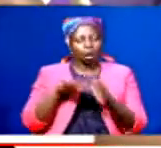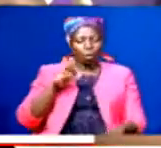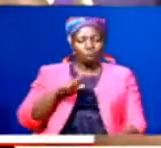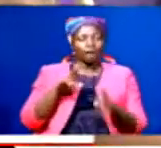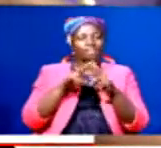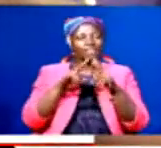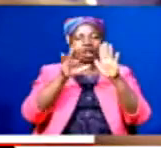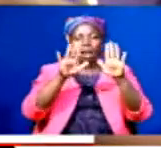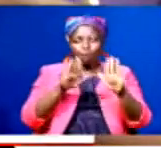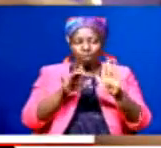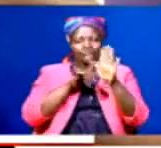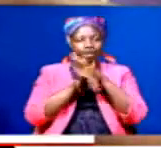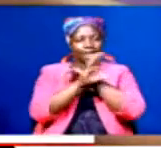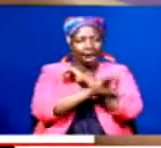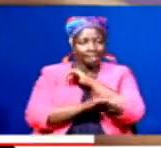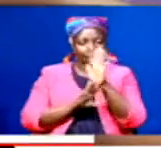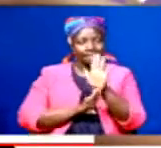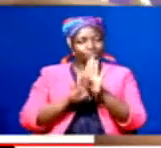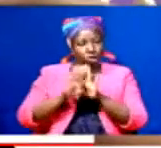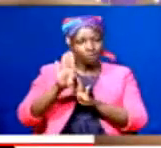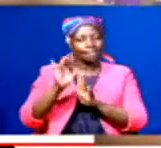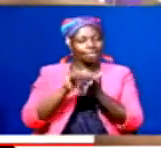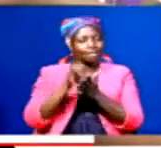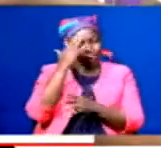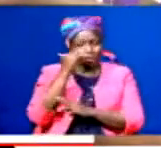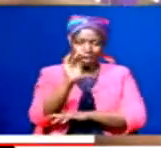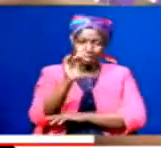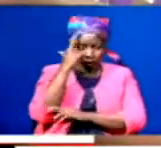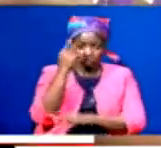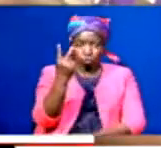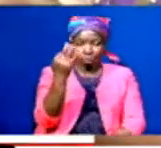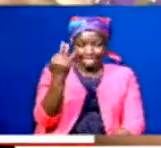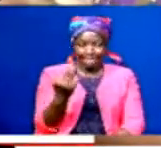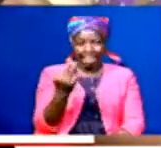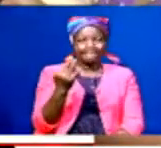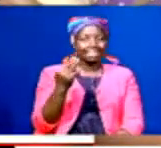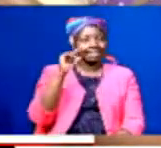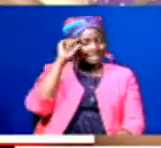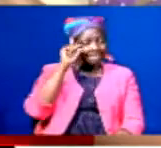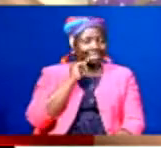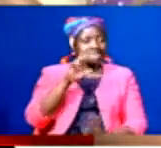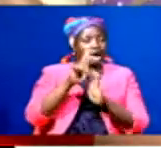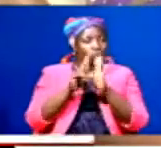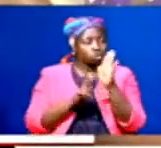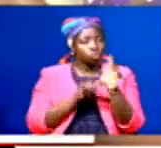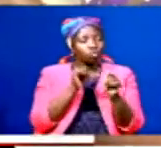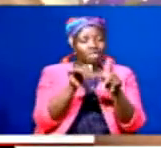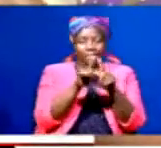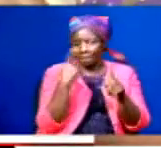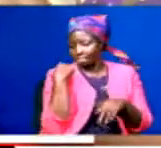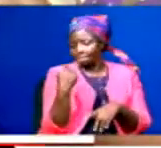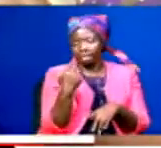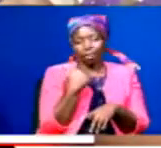And that is why we are calling for the two-third gender rule. Two-third gender rule, ambayo hata juzi tumekuwa na